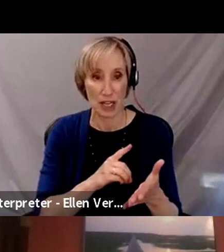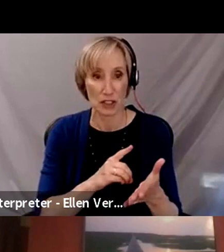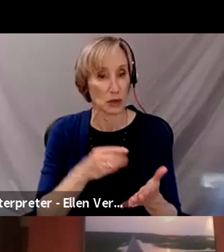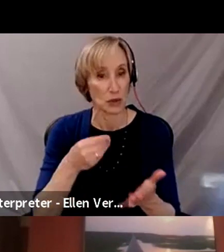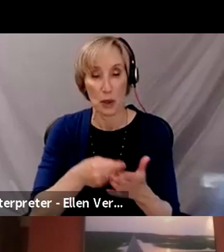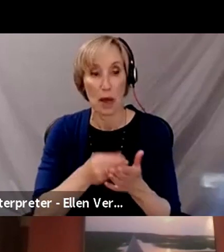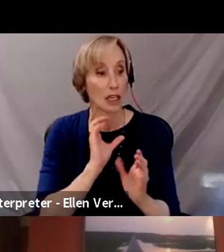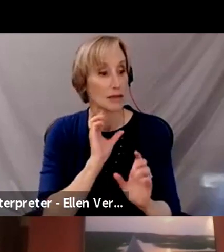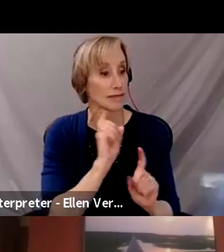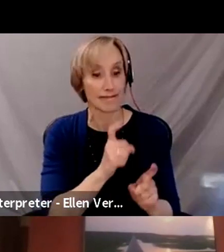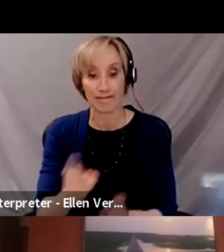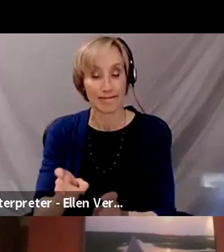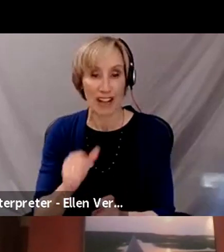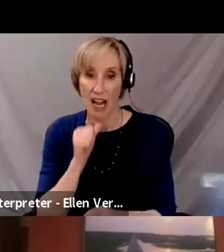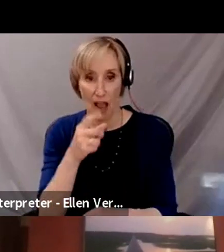So.